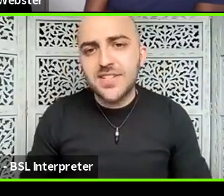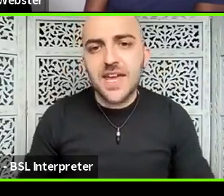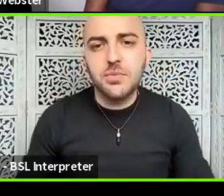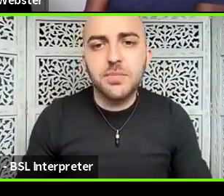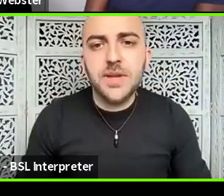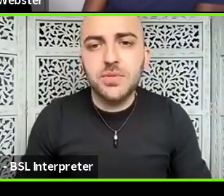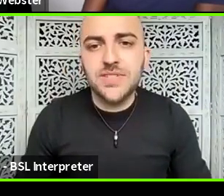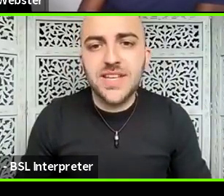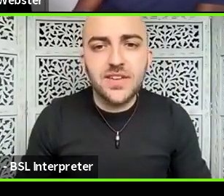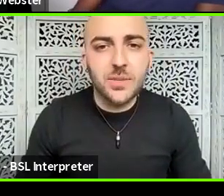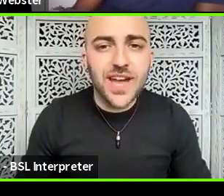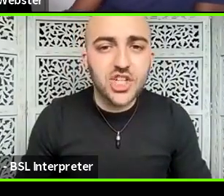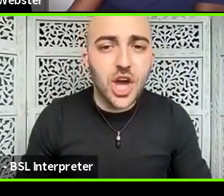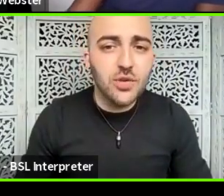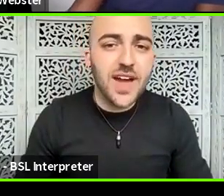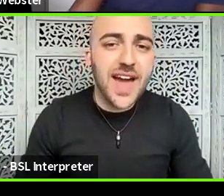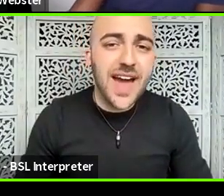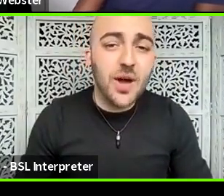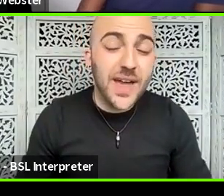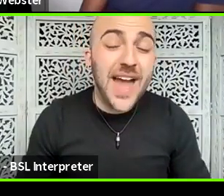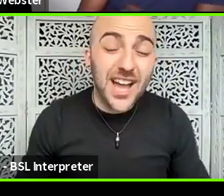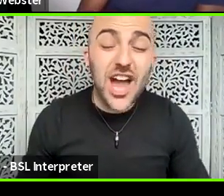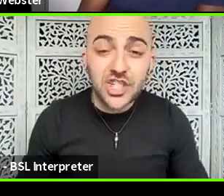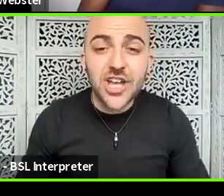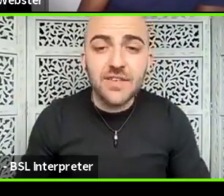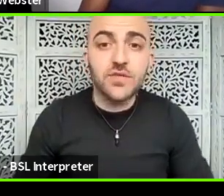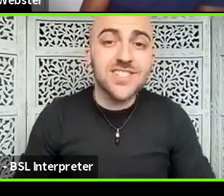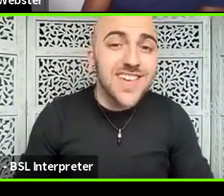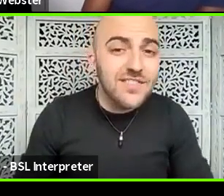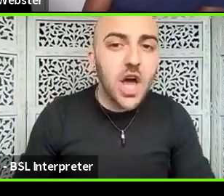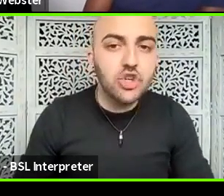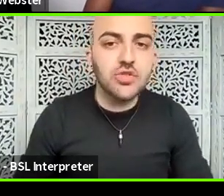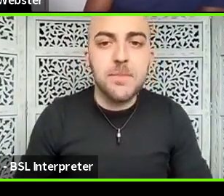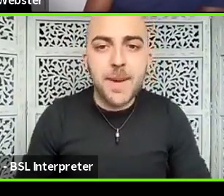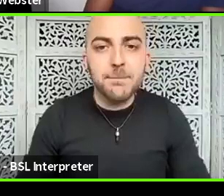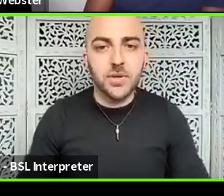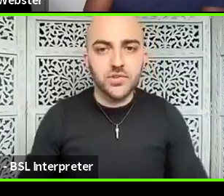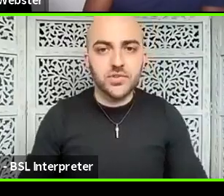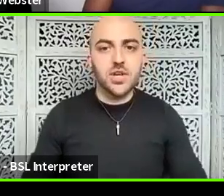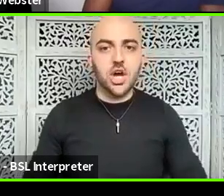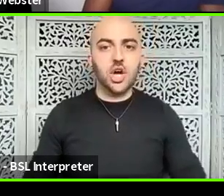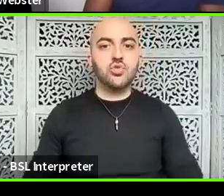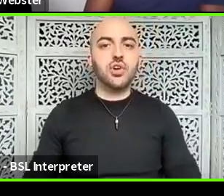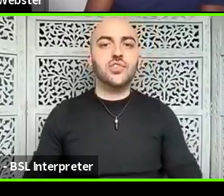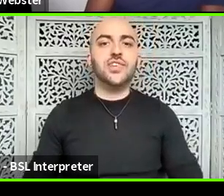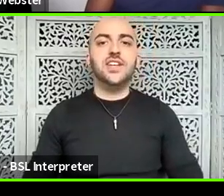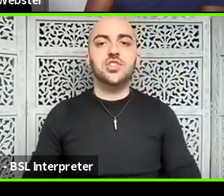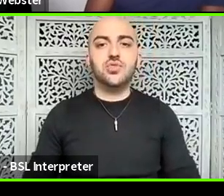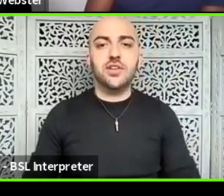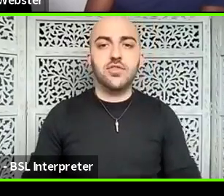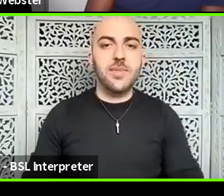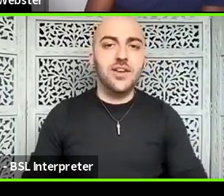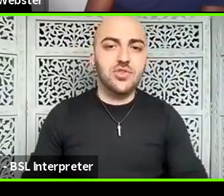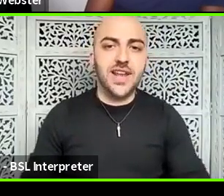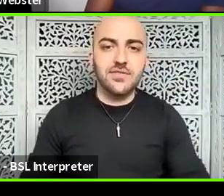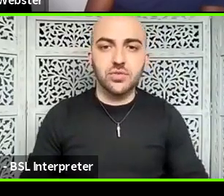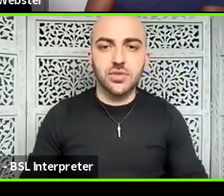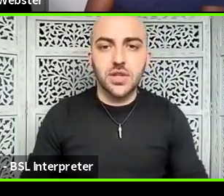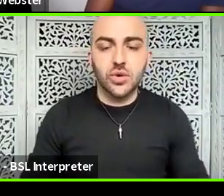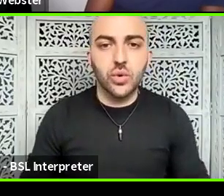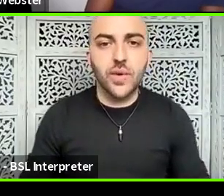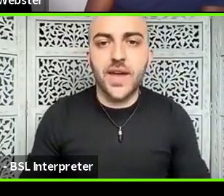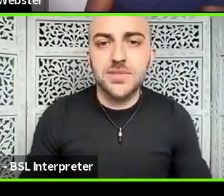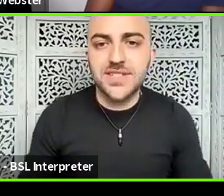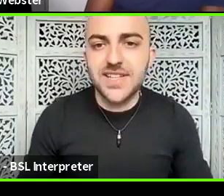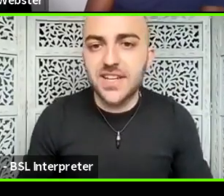With deaf and disabled people in TV, we actually have over 700 members across the industry, from entry